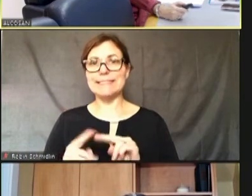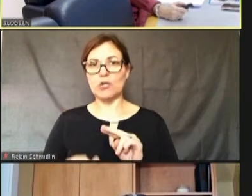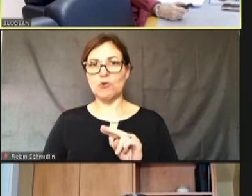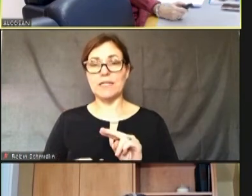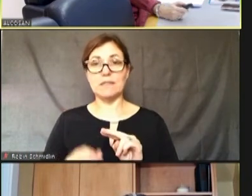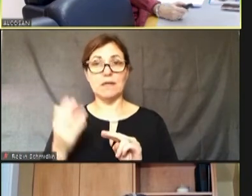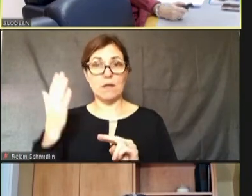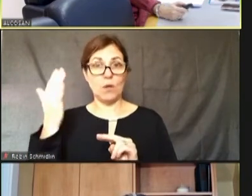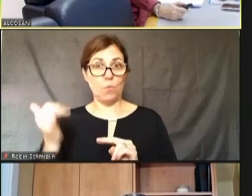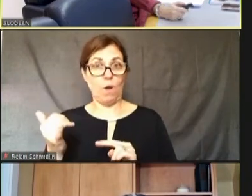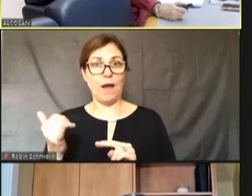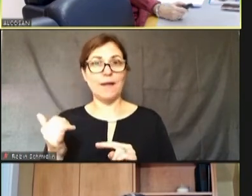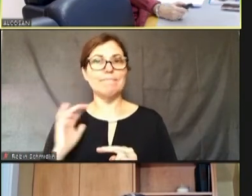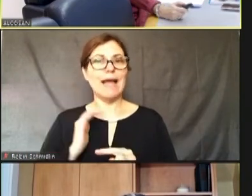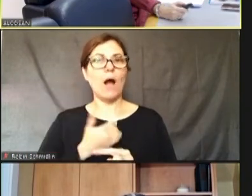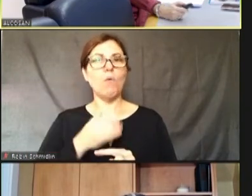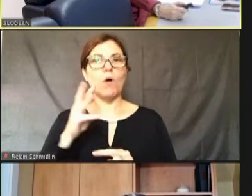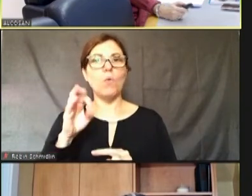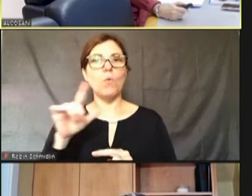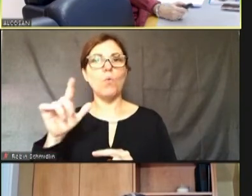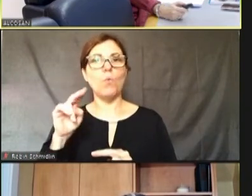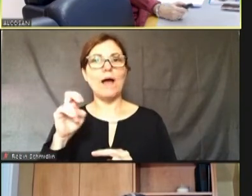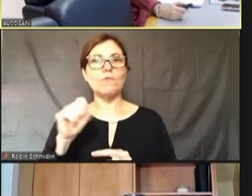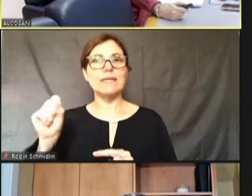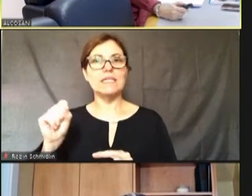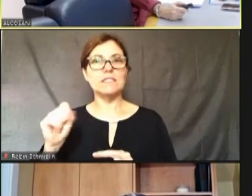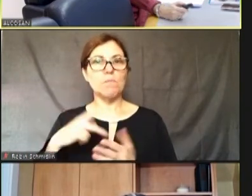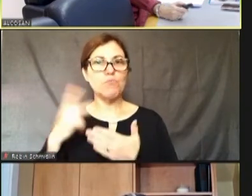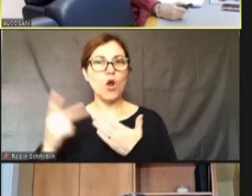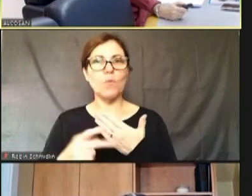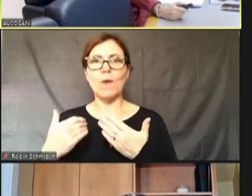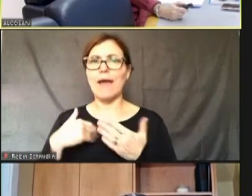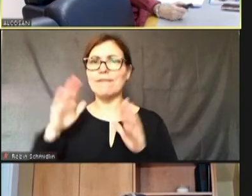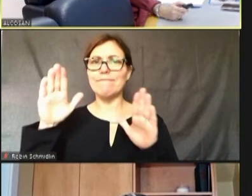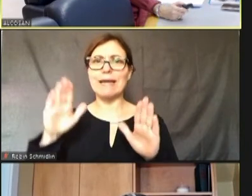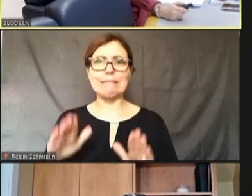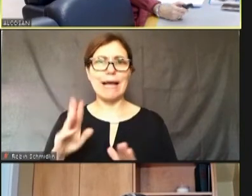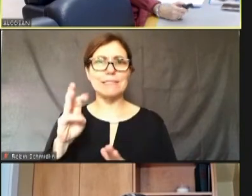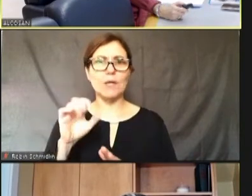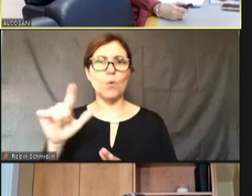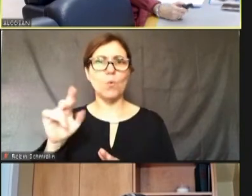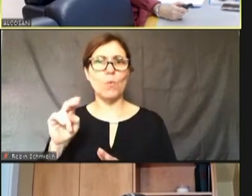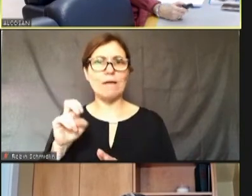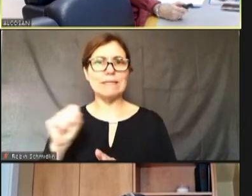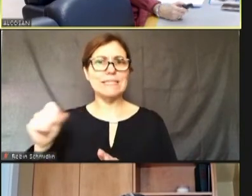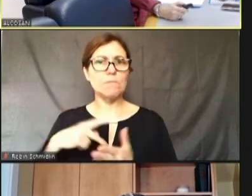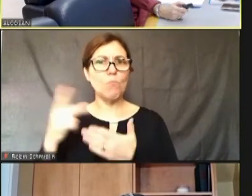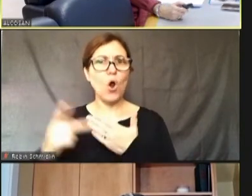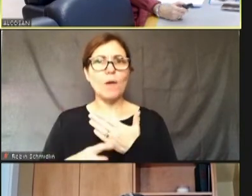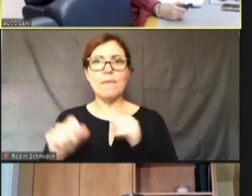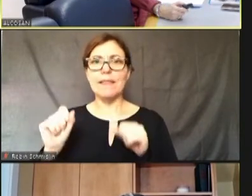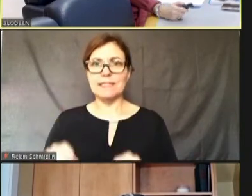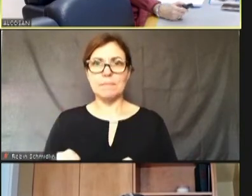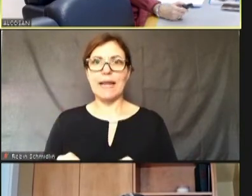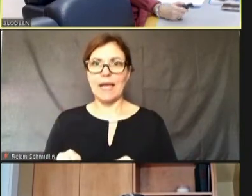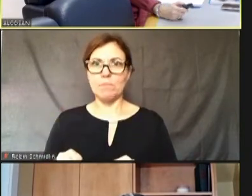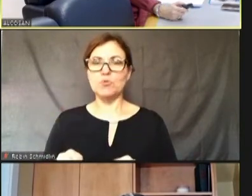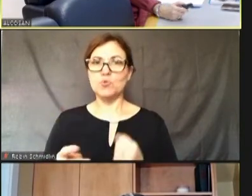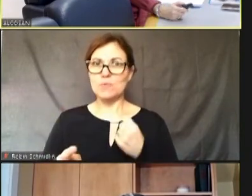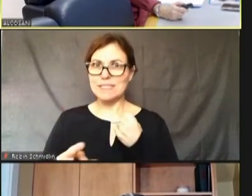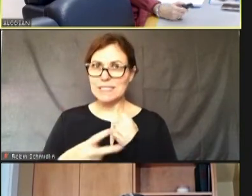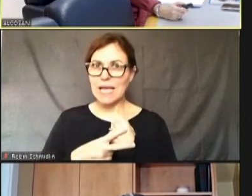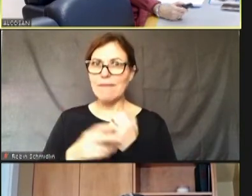to our wellness program. We have an outstanding wellness program, which has been able to save the authority quite a few